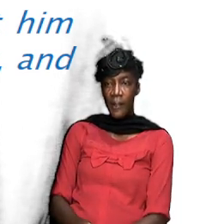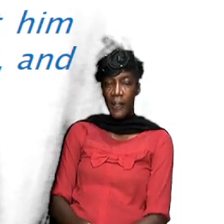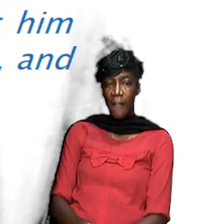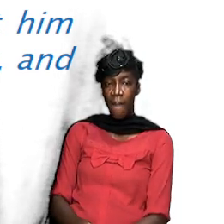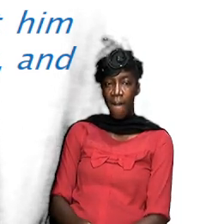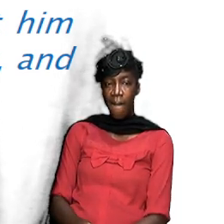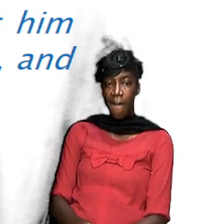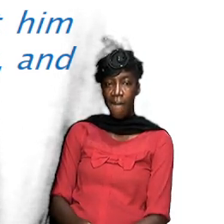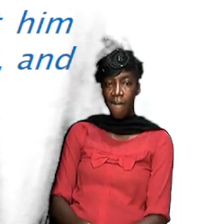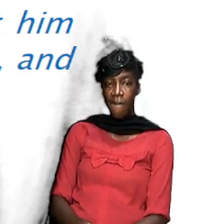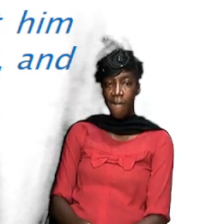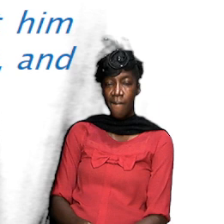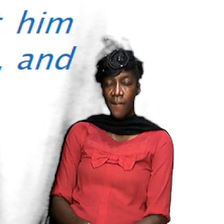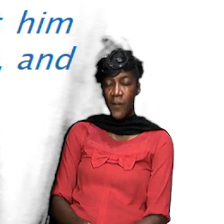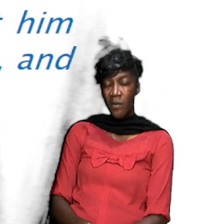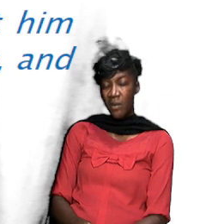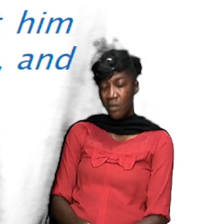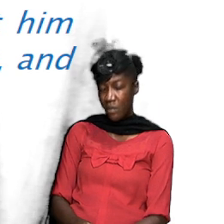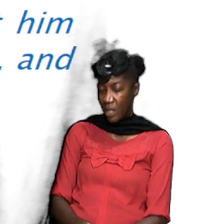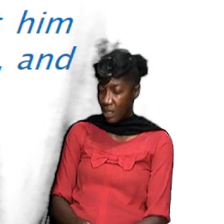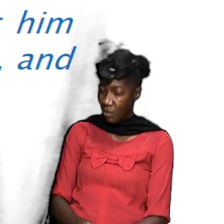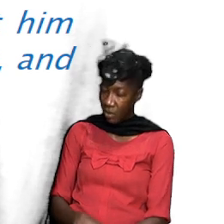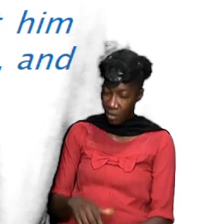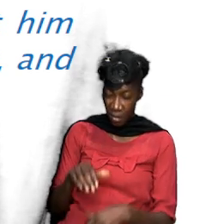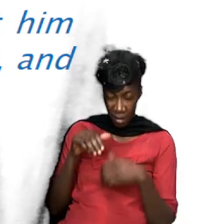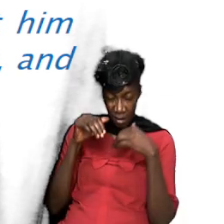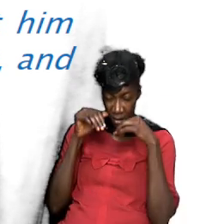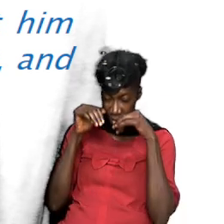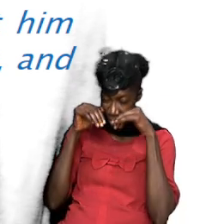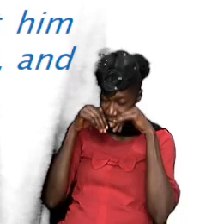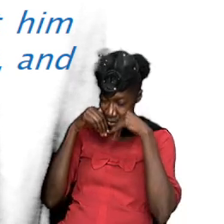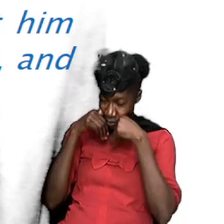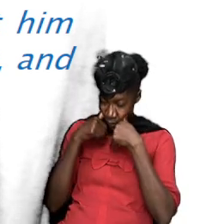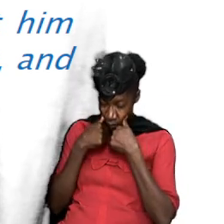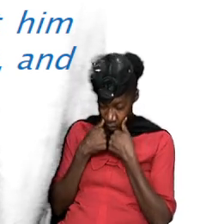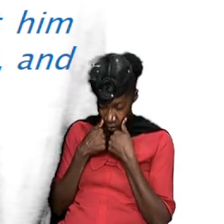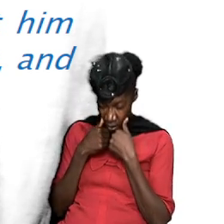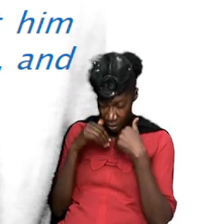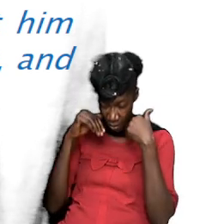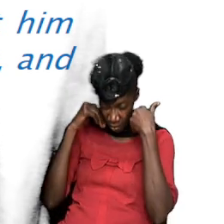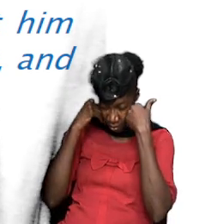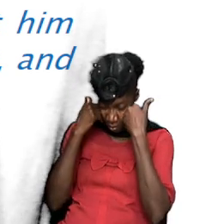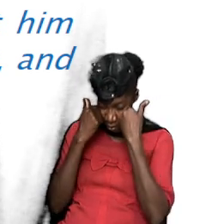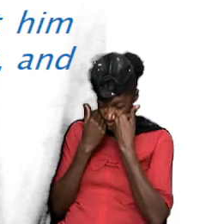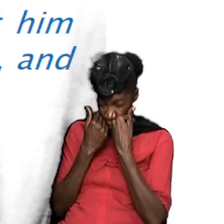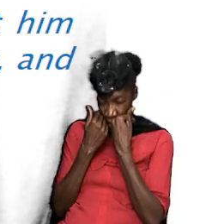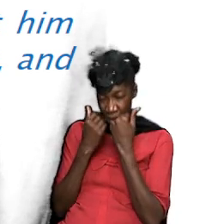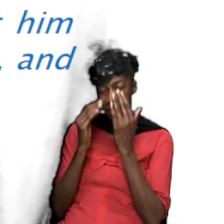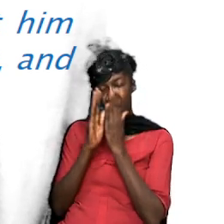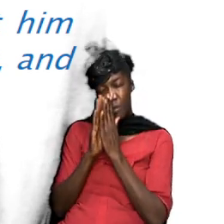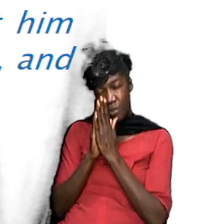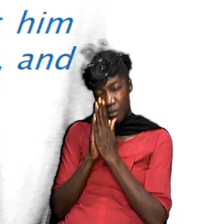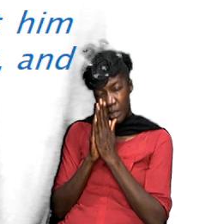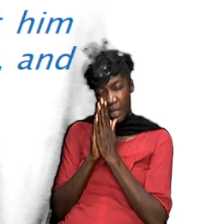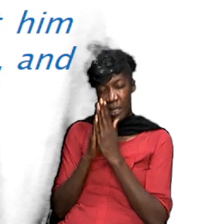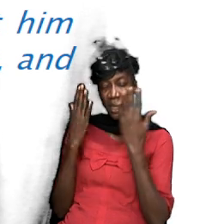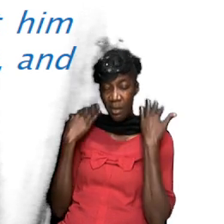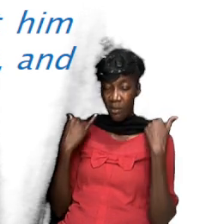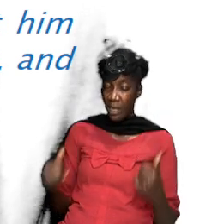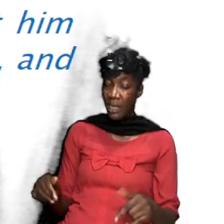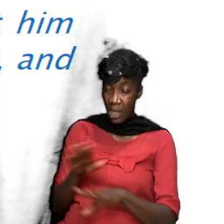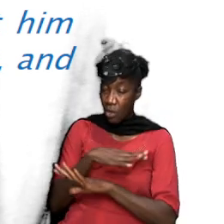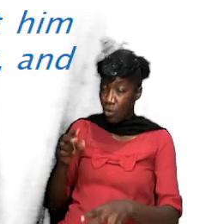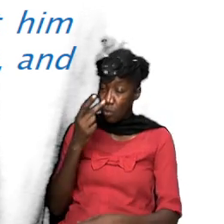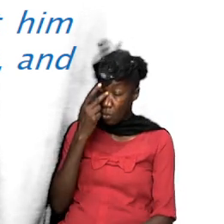And sometimes we might get discouraged because we pray and we believe God for healing and we don't see any healing. But remember,